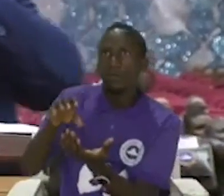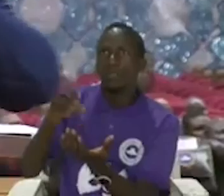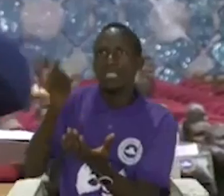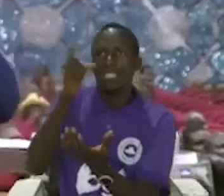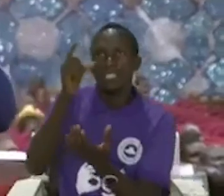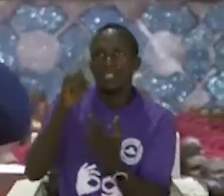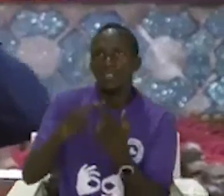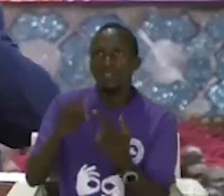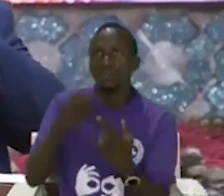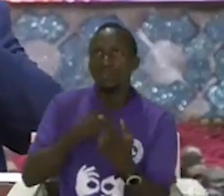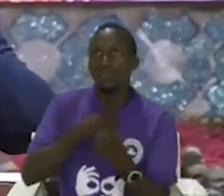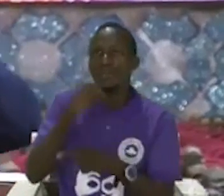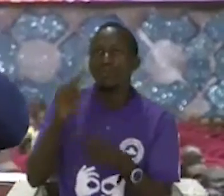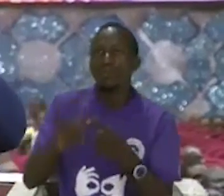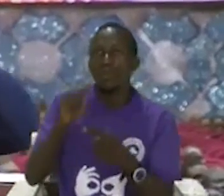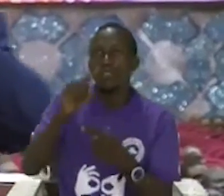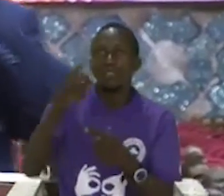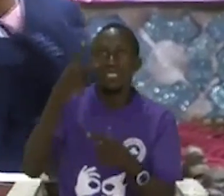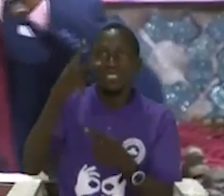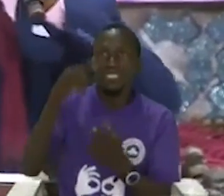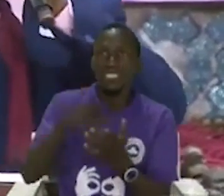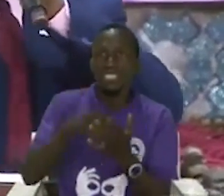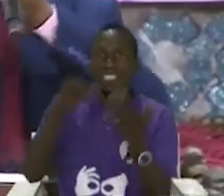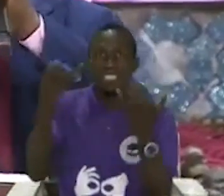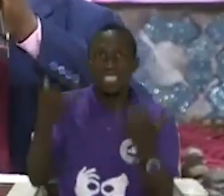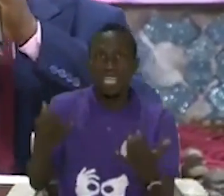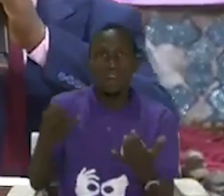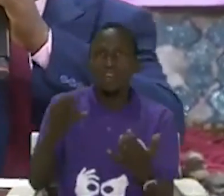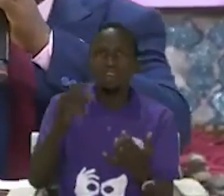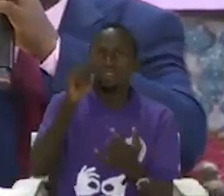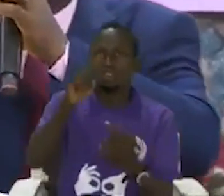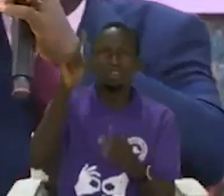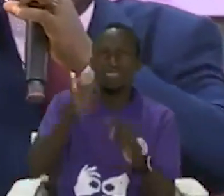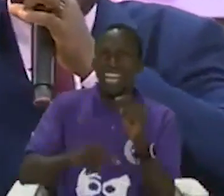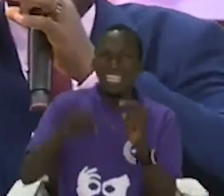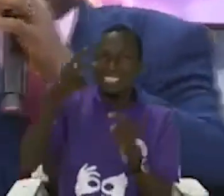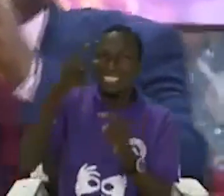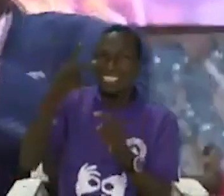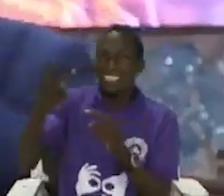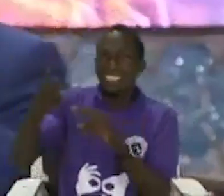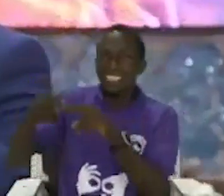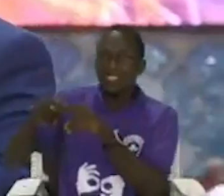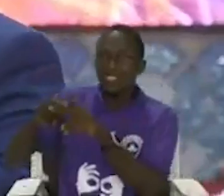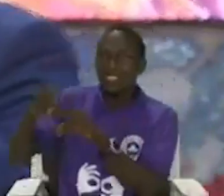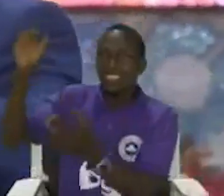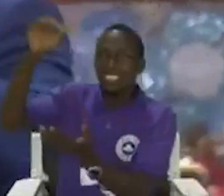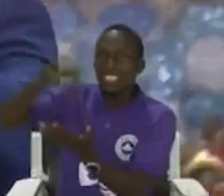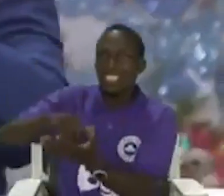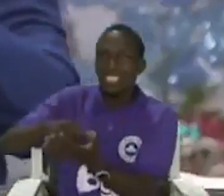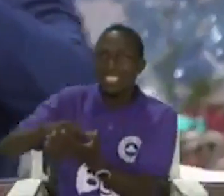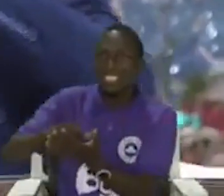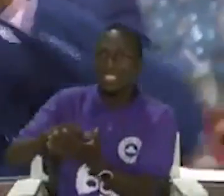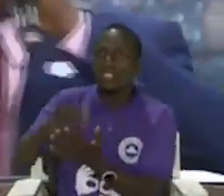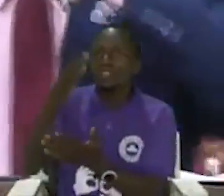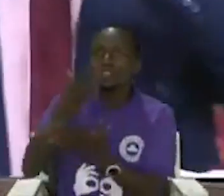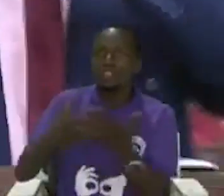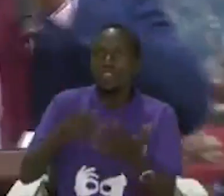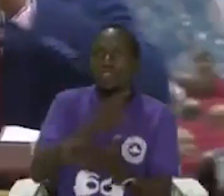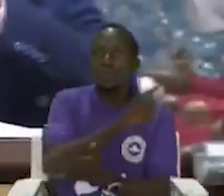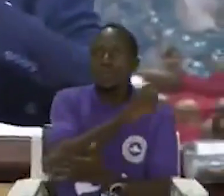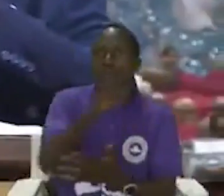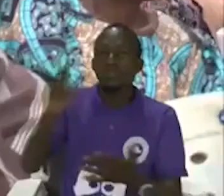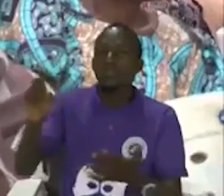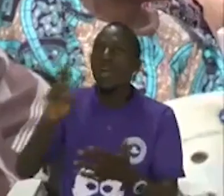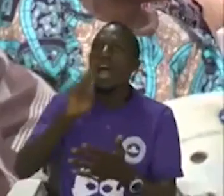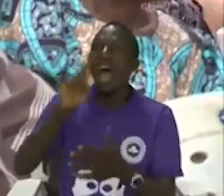me. When you look at it now, where are the particles you saw the other time? It's nowhere to be found. Some of you are